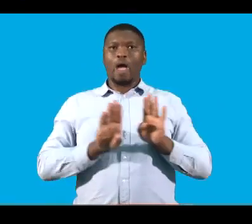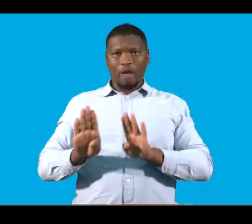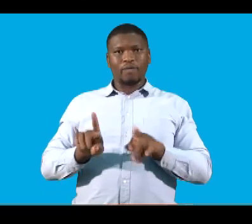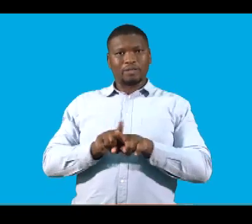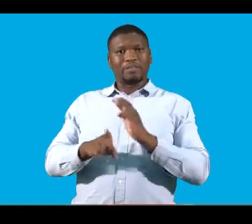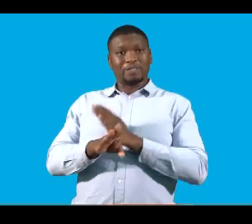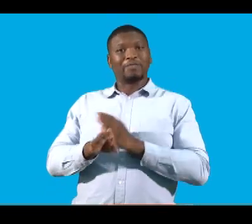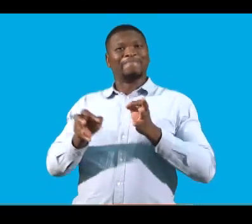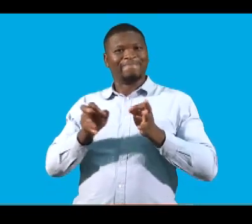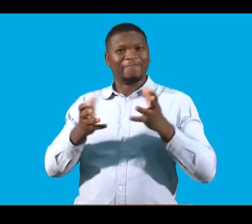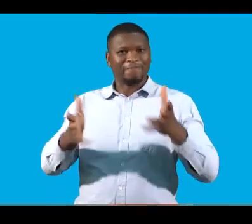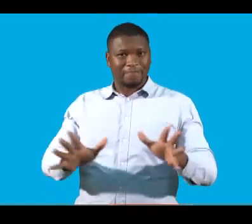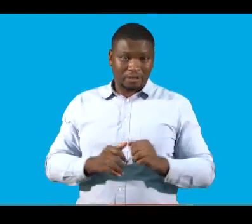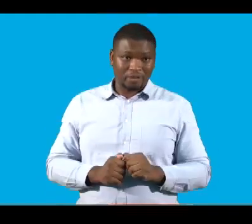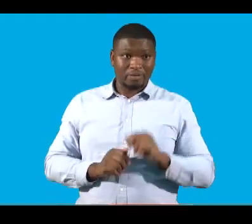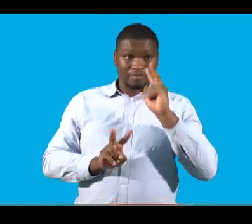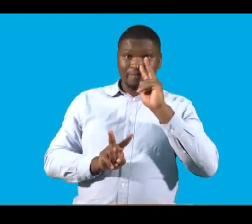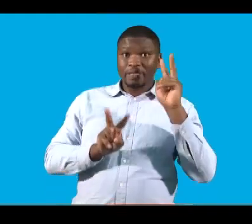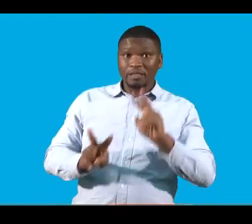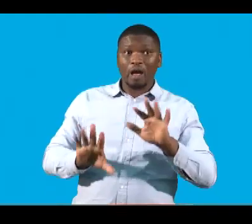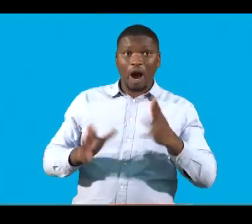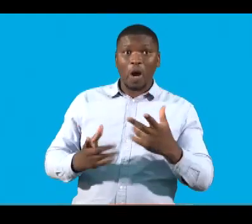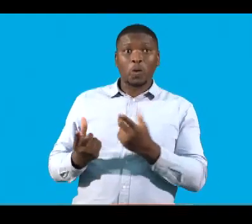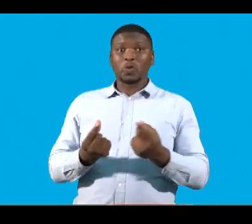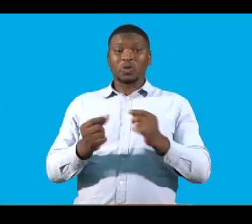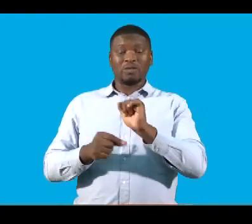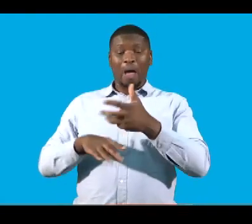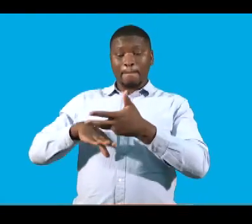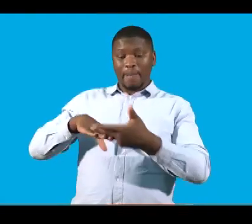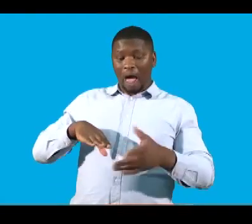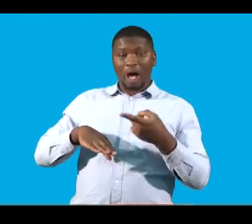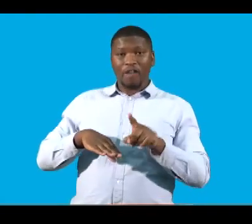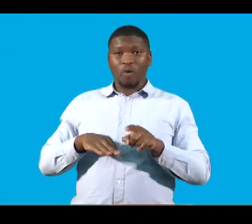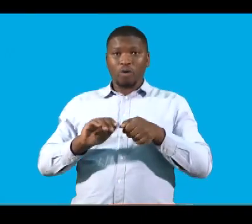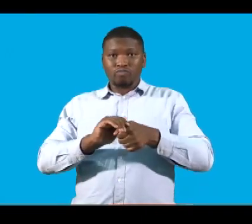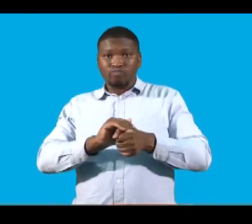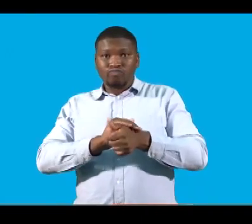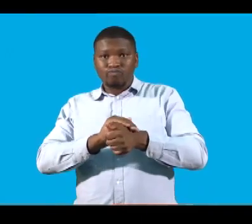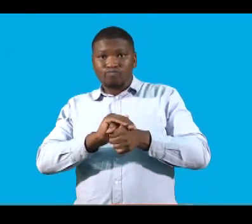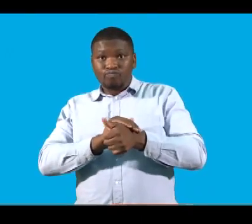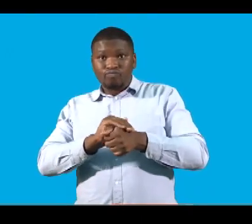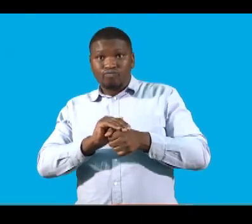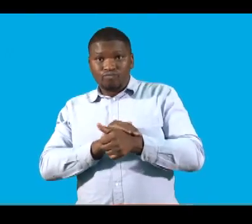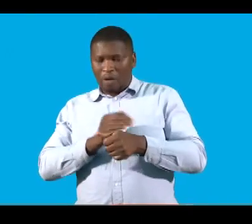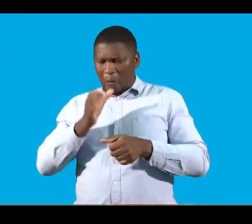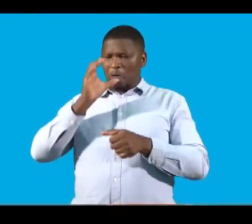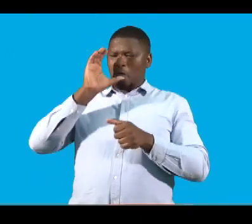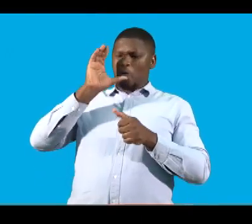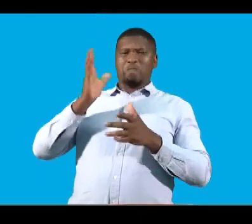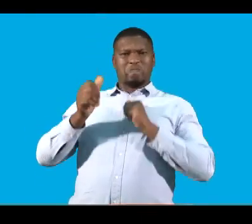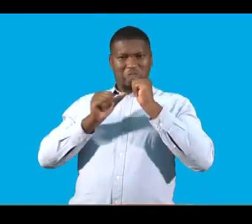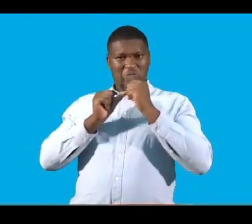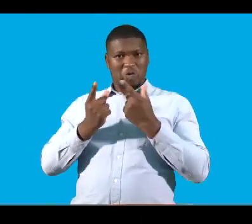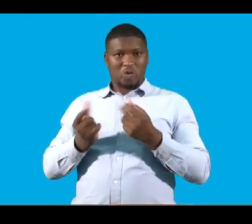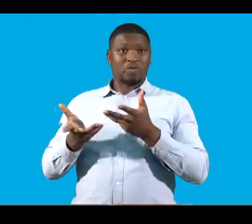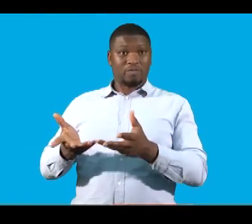to in our explanation. Is seen in how he drinks the turtle's blood and how he butchered the